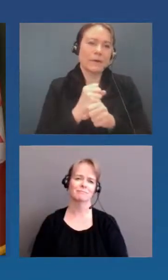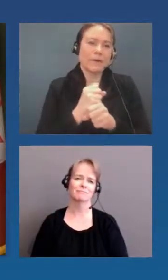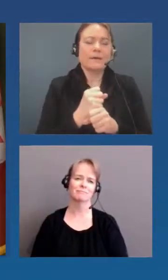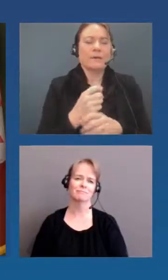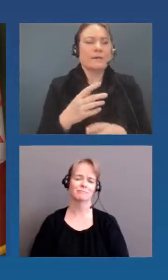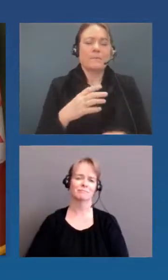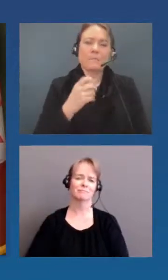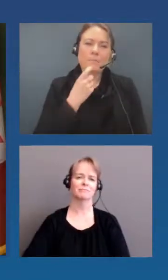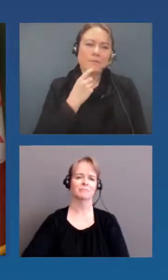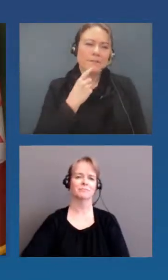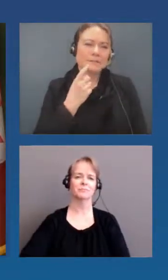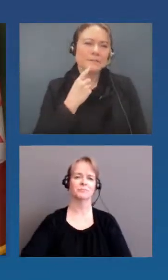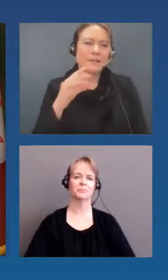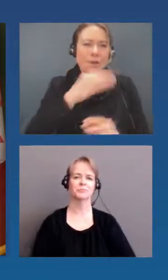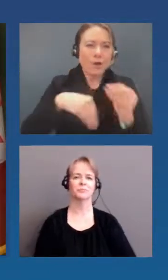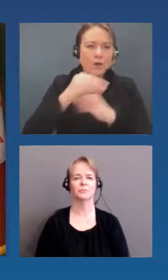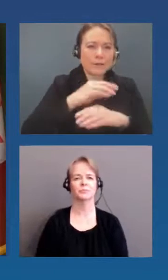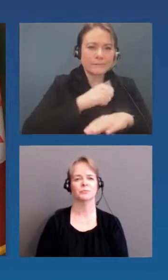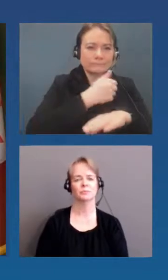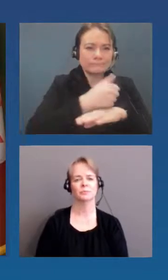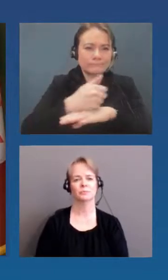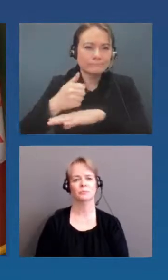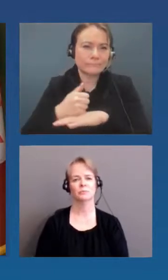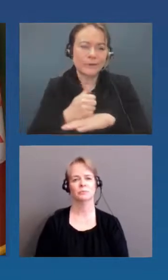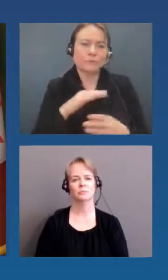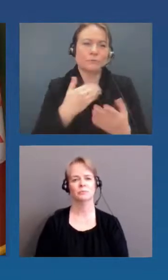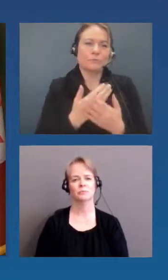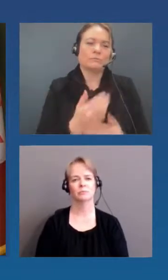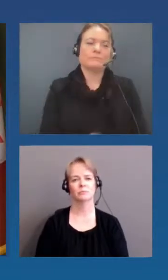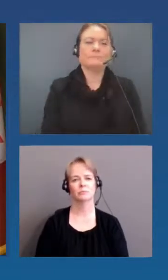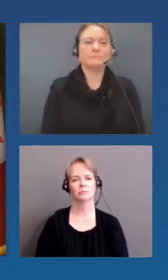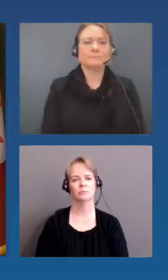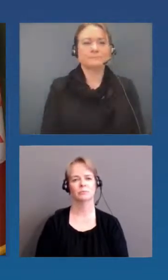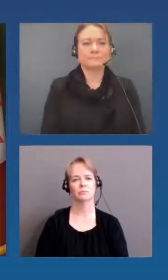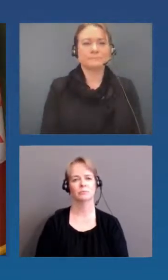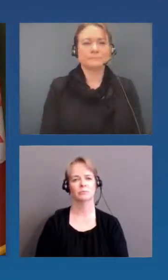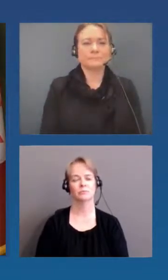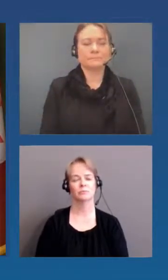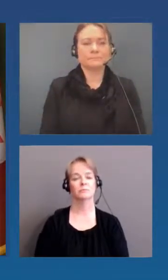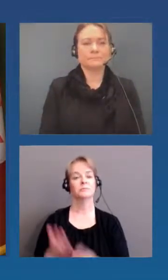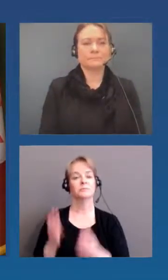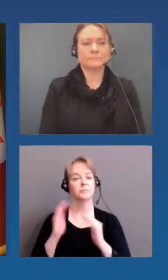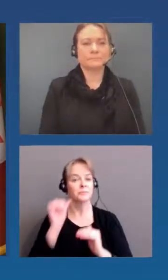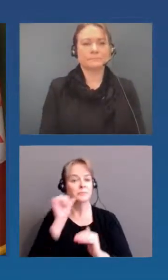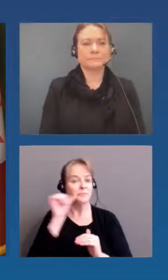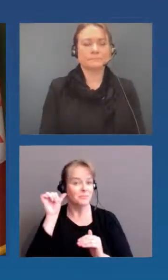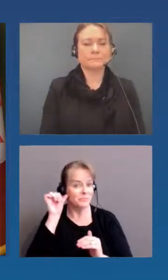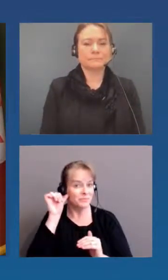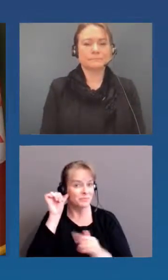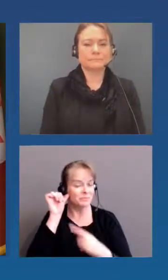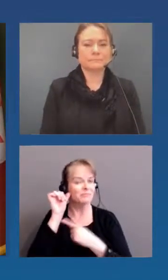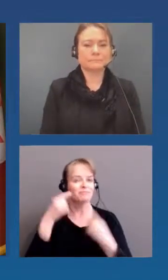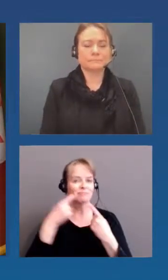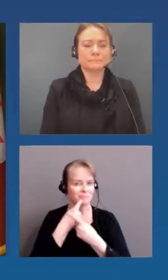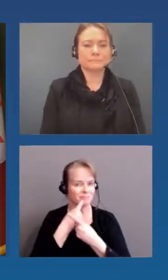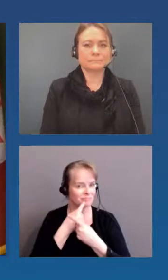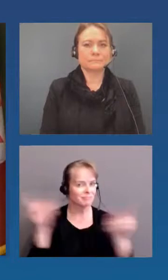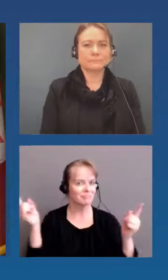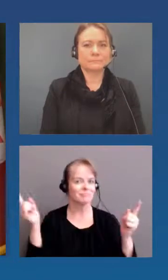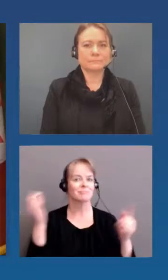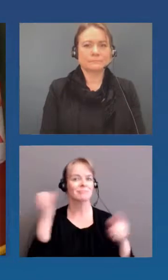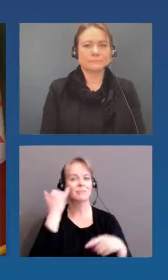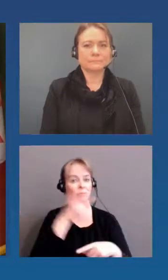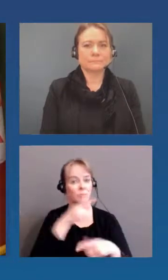certainement pas été facile d'organiser et de mettre en pied ces cliniques. Yesterday, we announced that residents born in